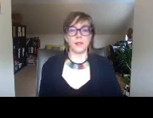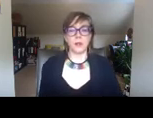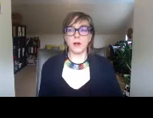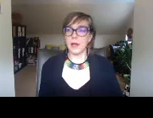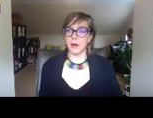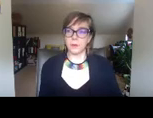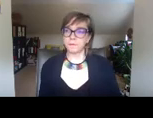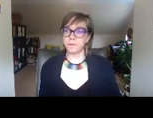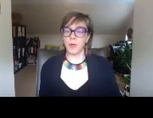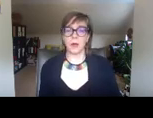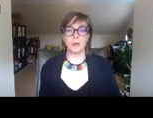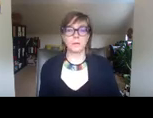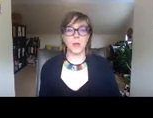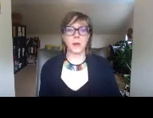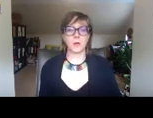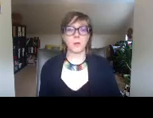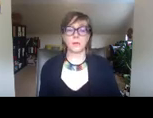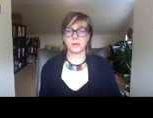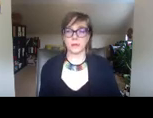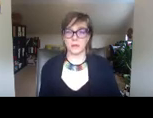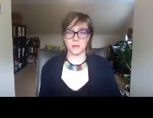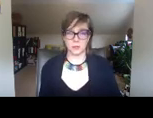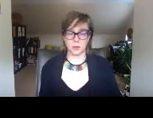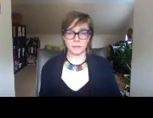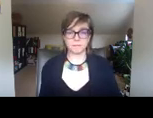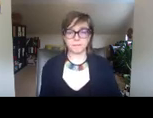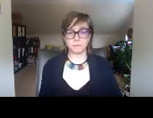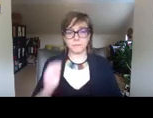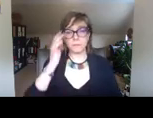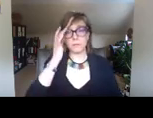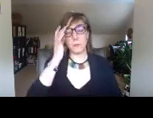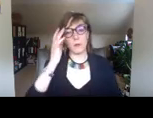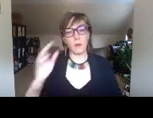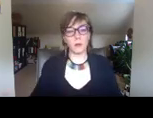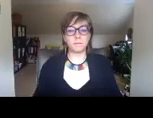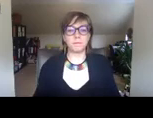So let's talk now about what facilities are doing.